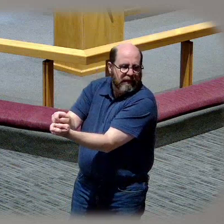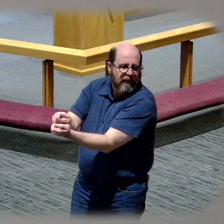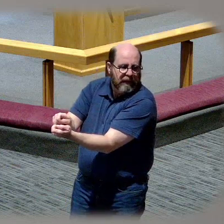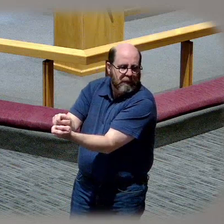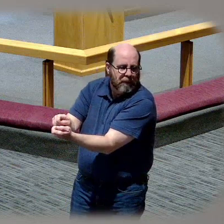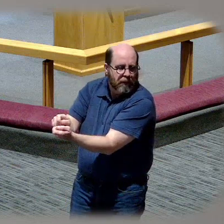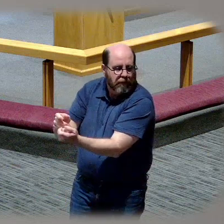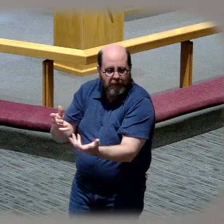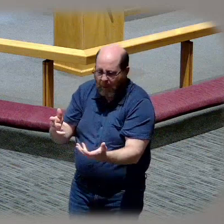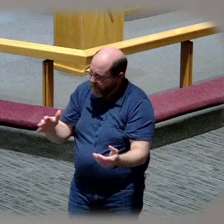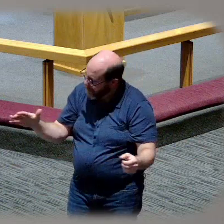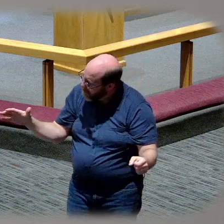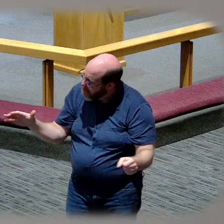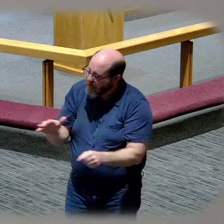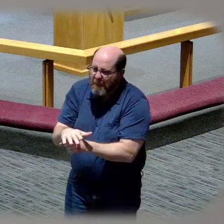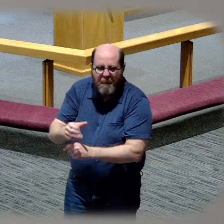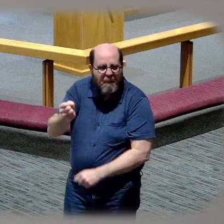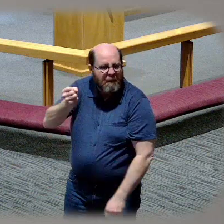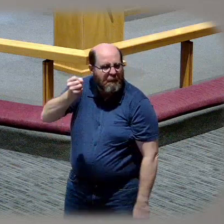with complete understanding.